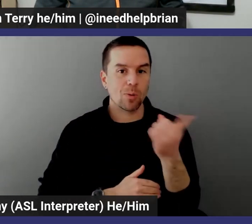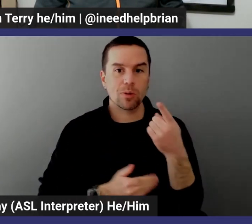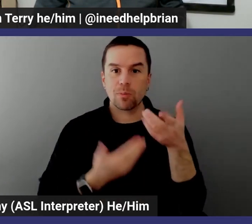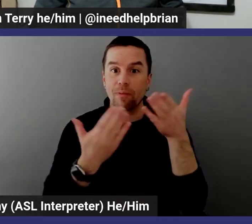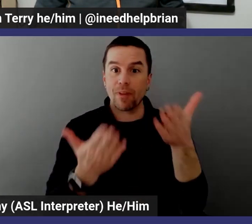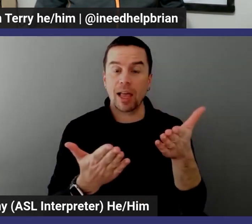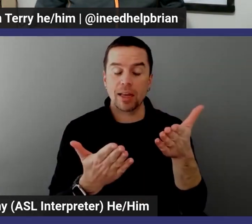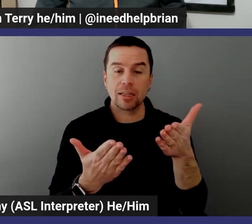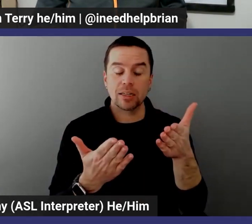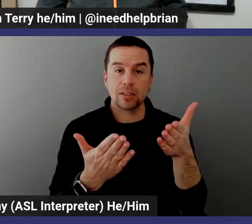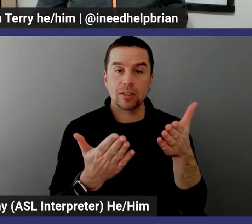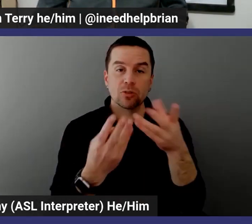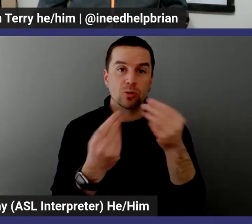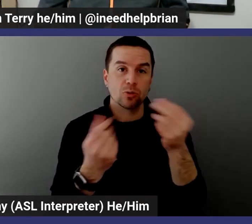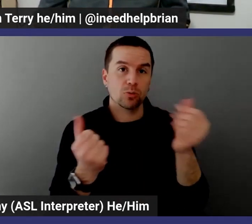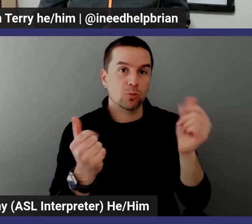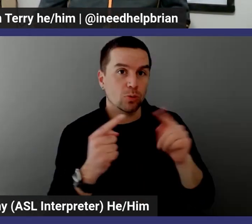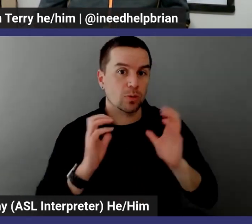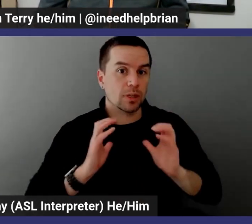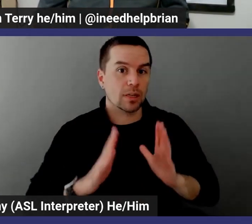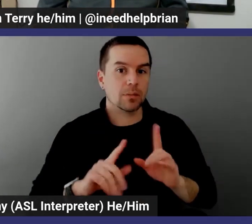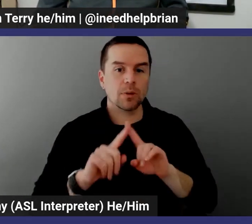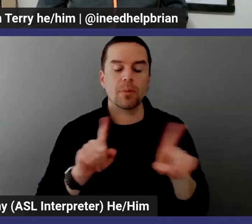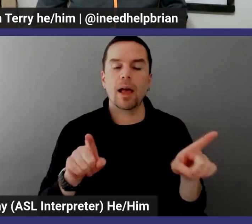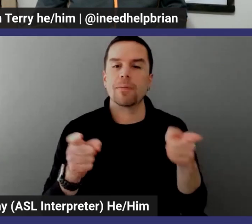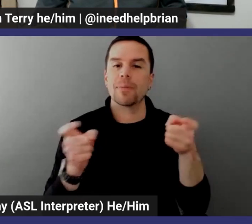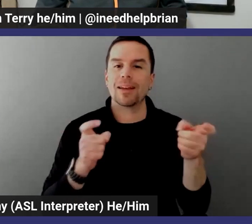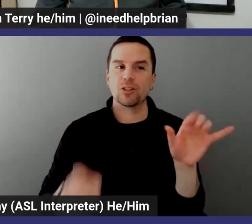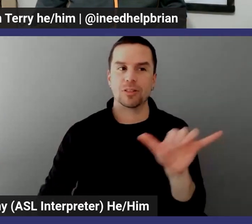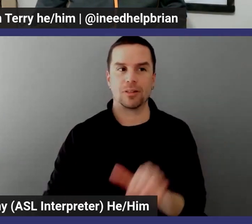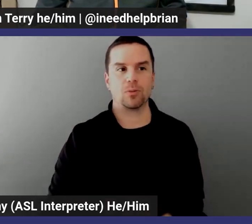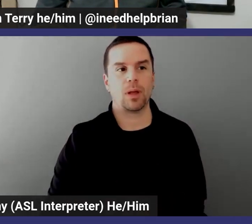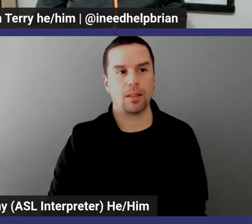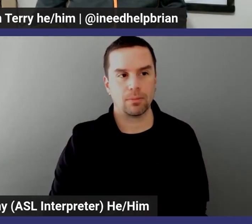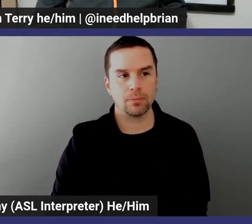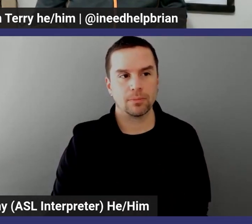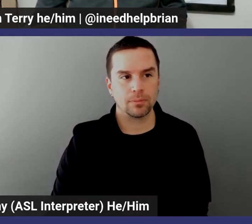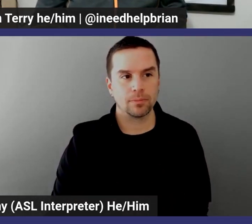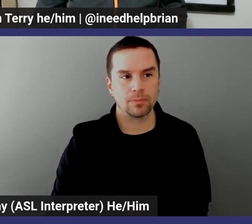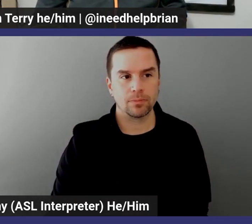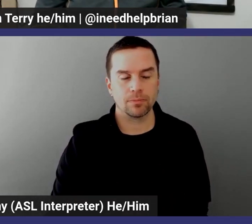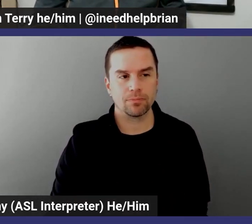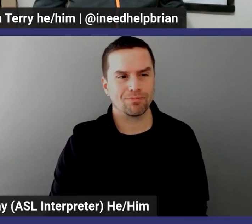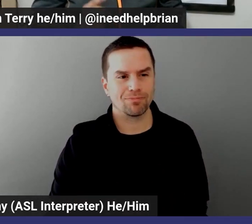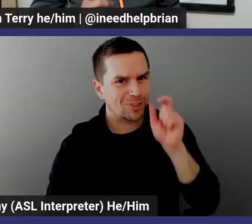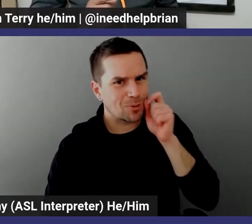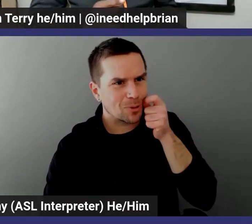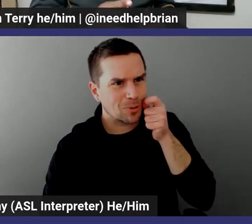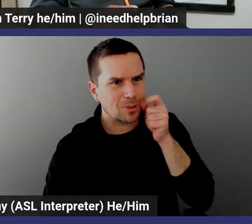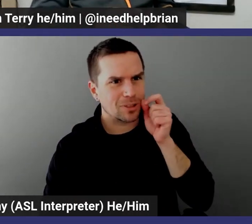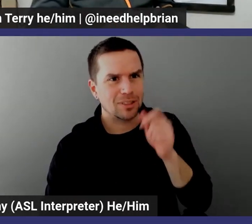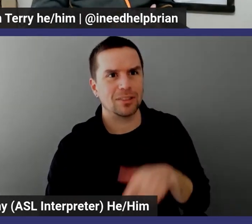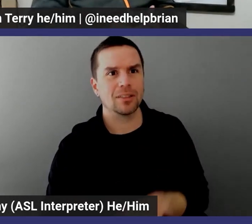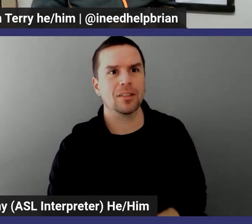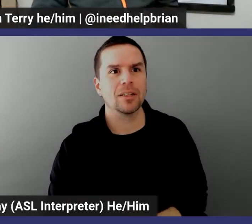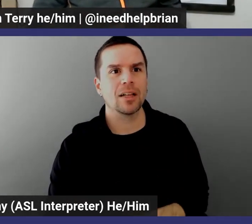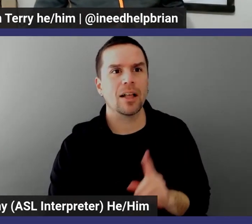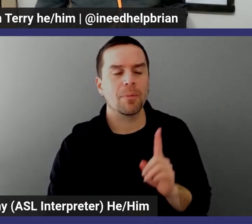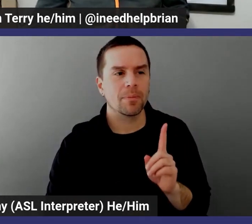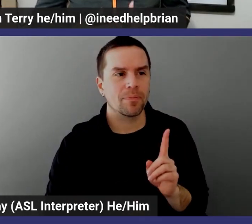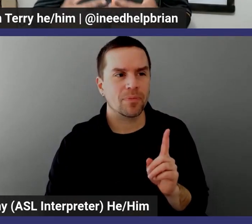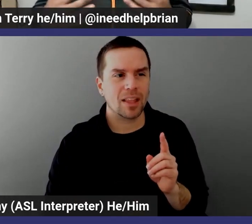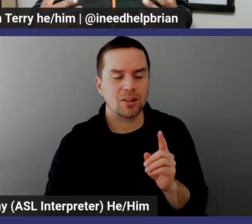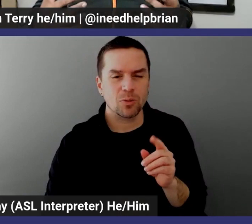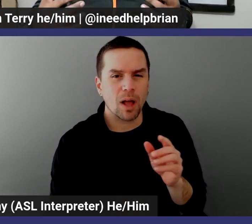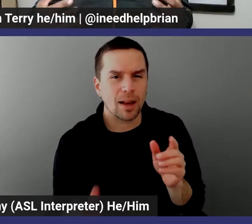to the customer, but also managing it as well. Very cool. Awesome. I just want to double click on one thing that you said. You